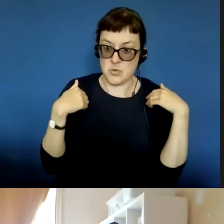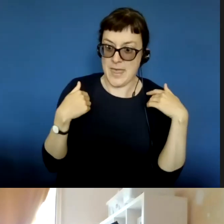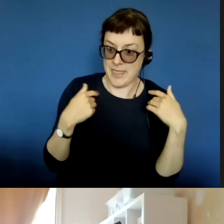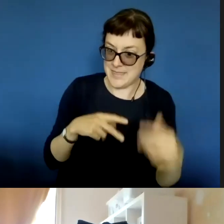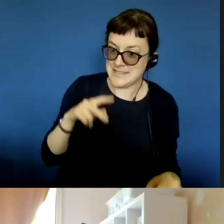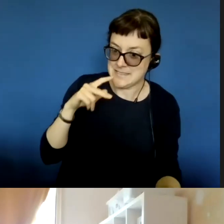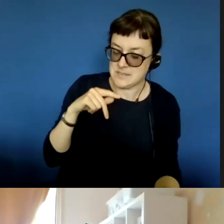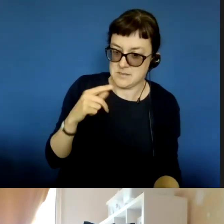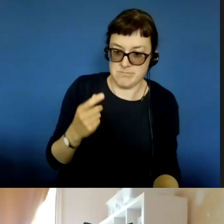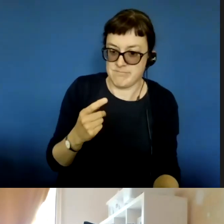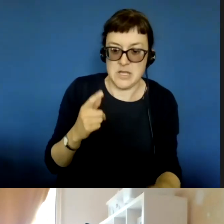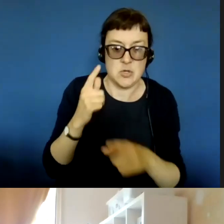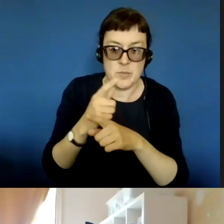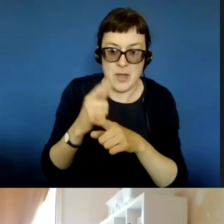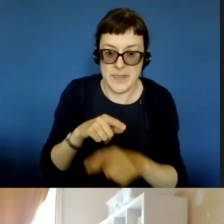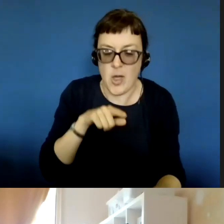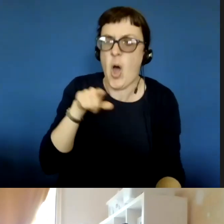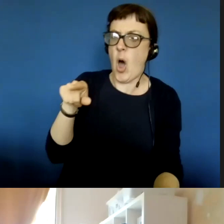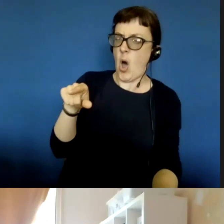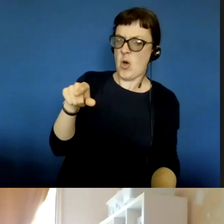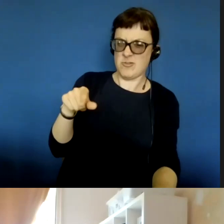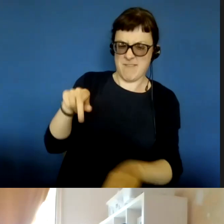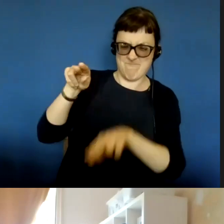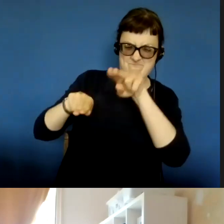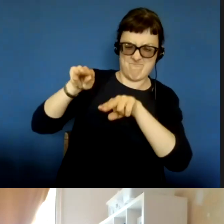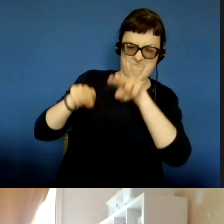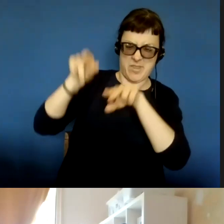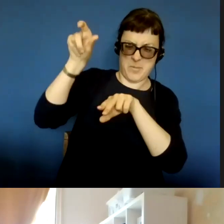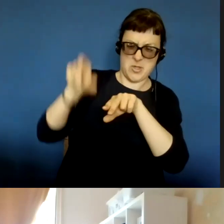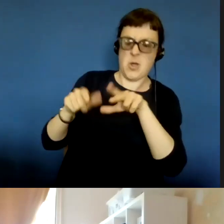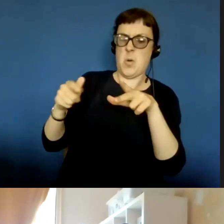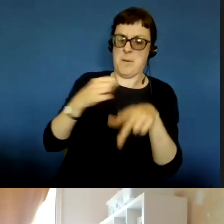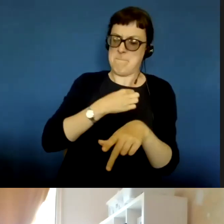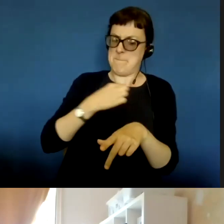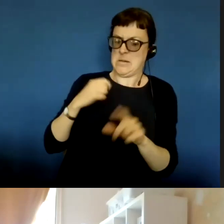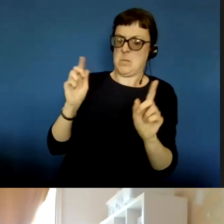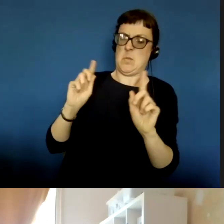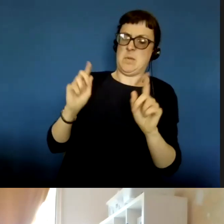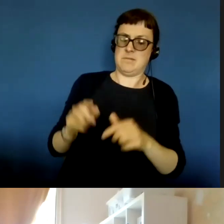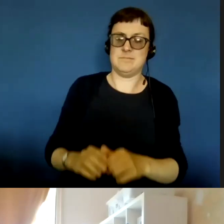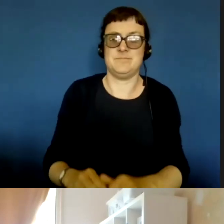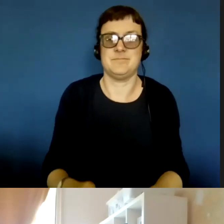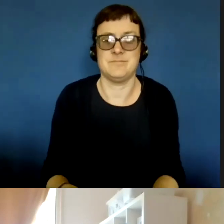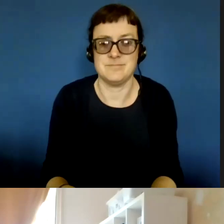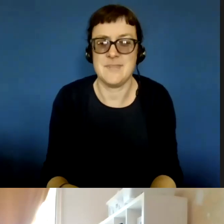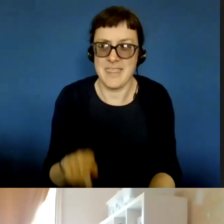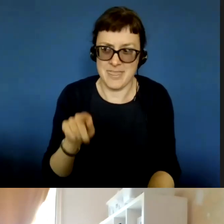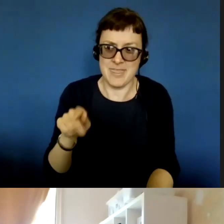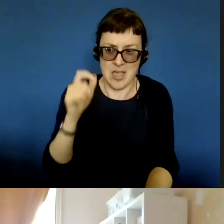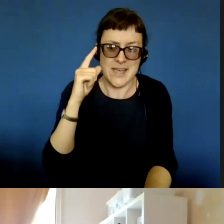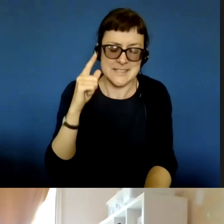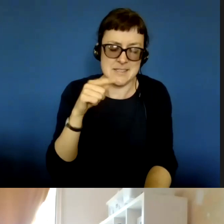psychologist when viewing or interpreting the work. And I think that came up during some of the presentations earlier as